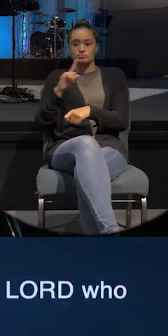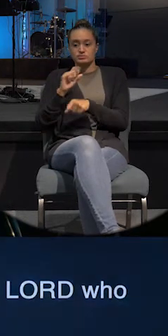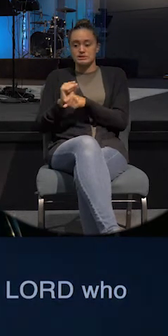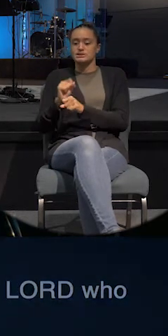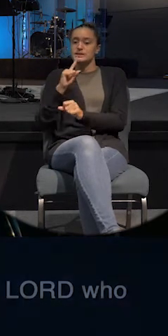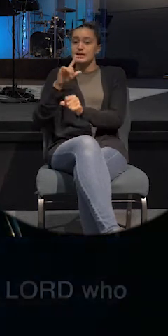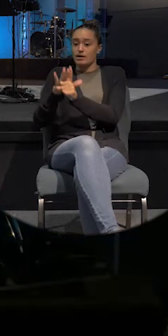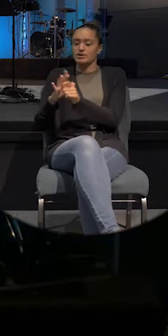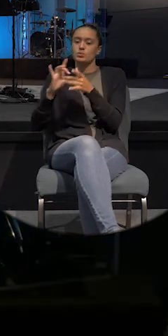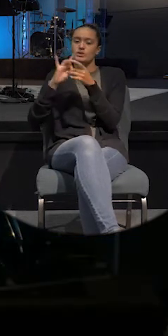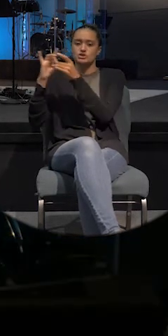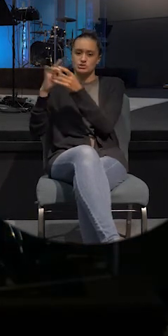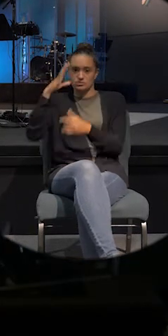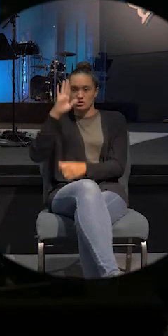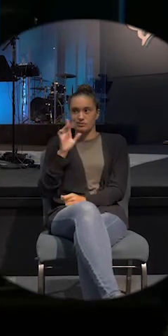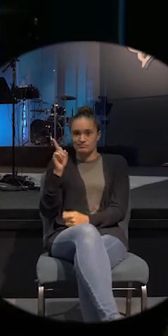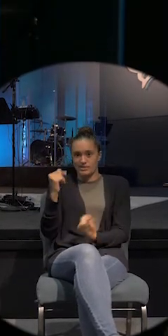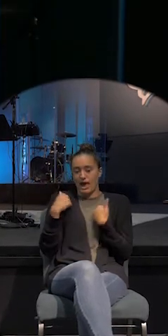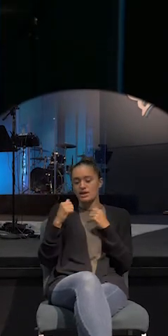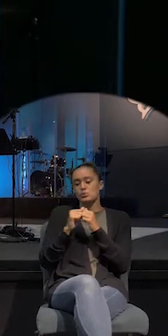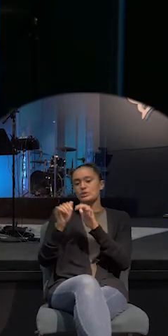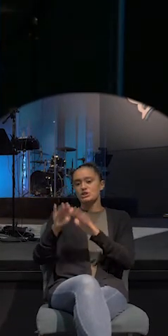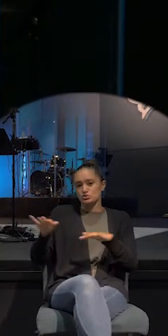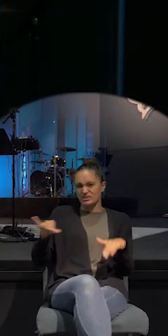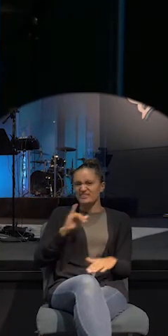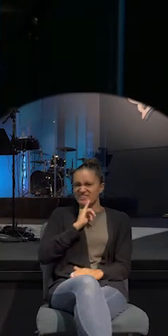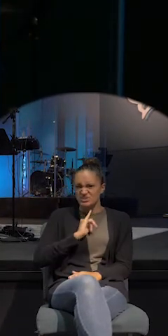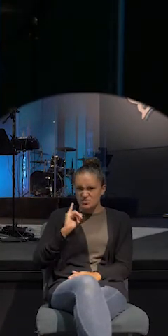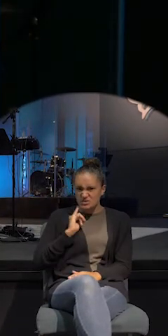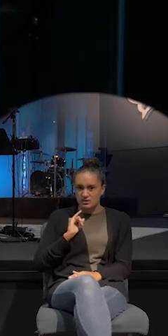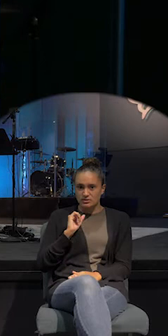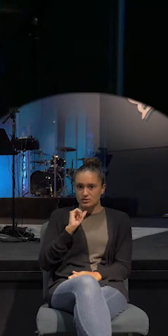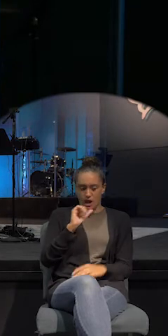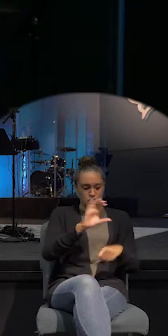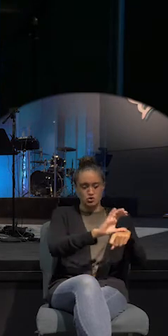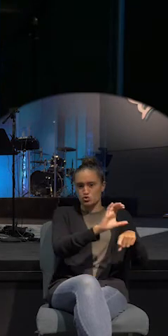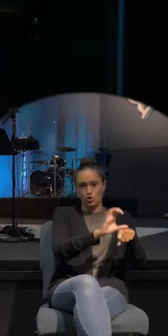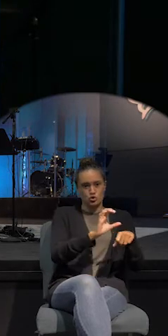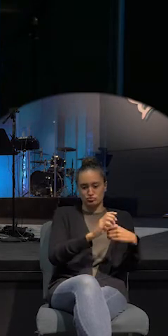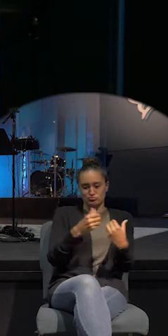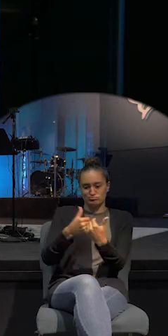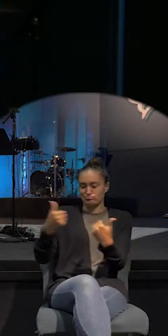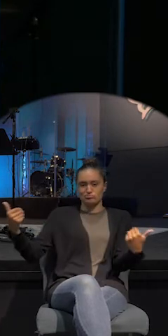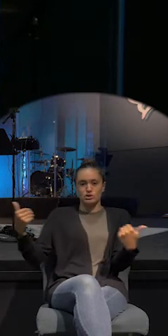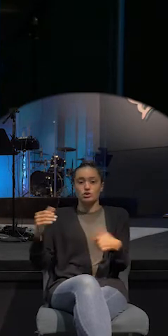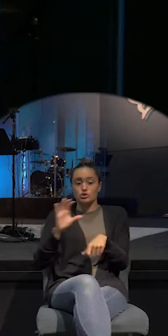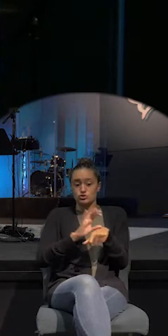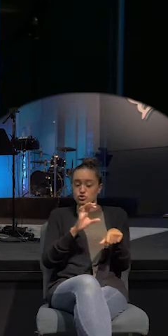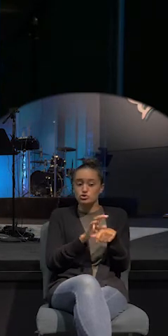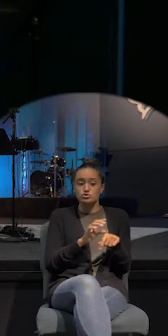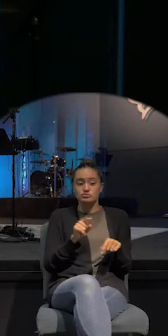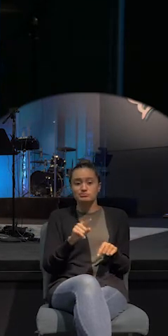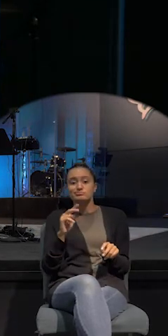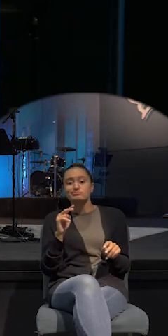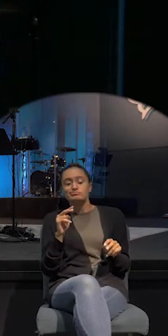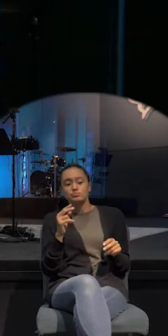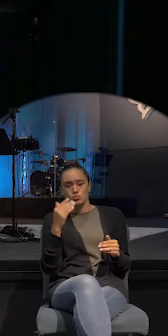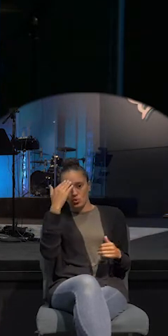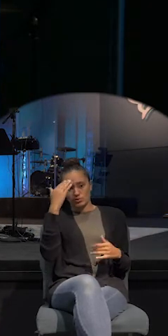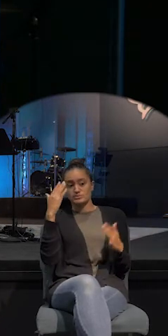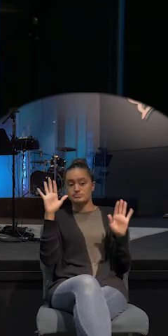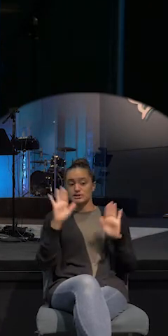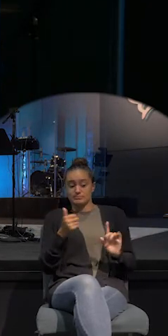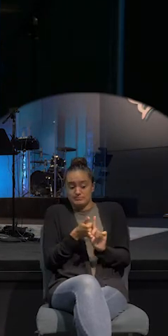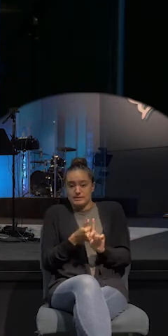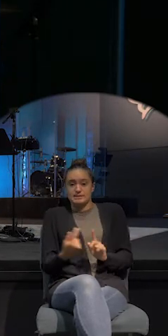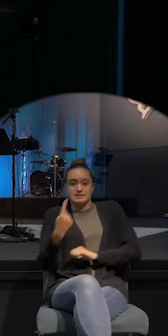covenant relationship that God has with the children of Israel and not the church. The church observes Sunday as a day of rest because